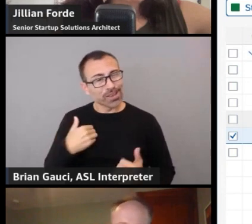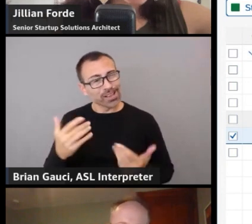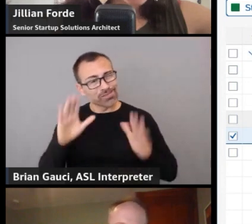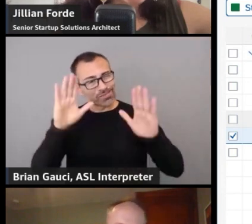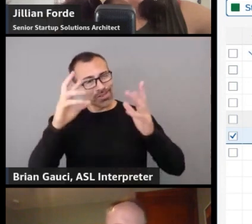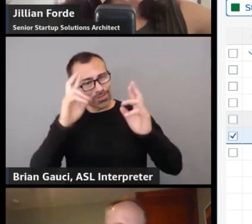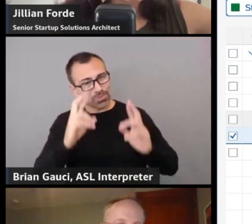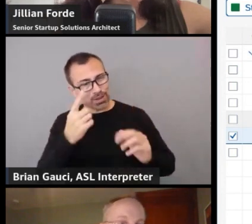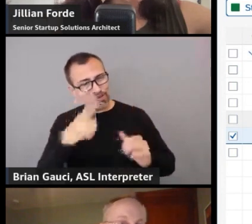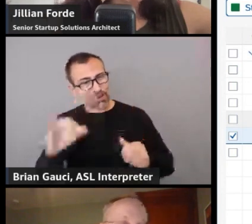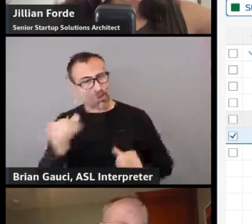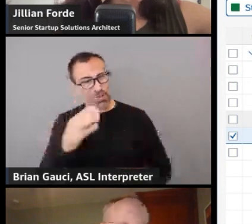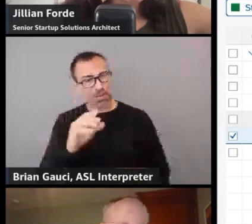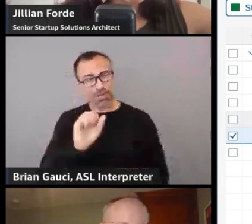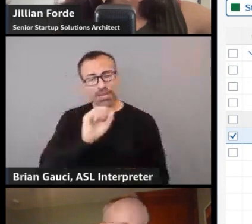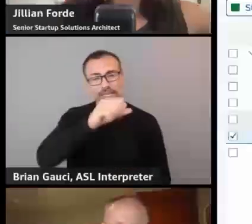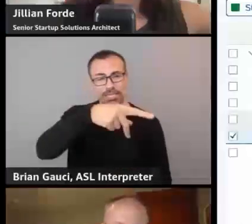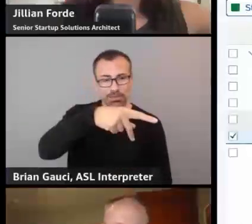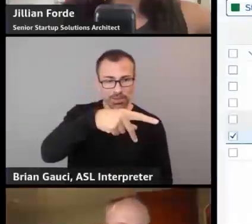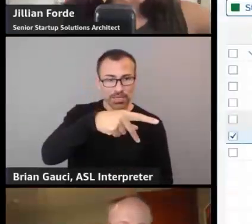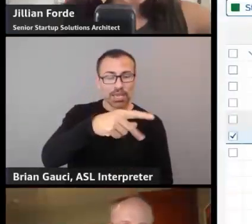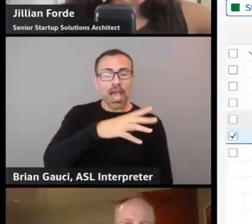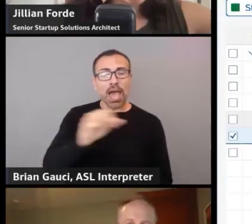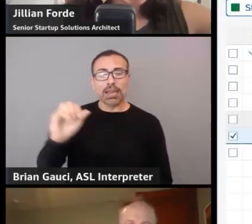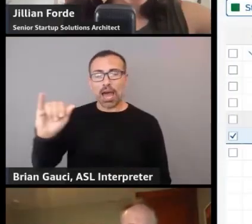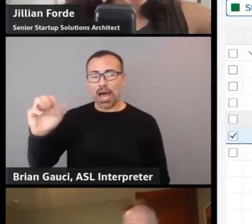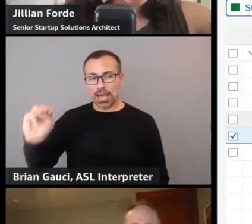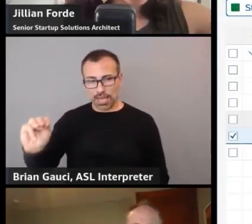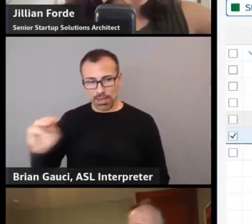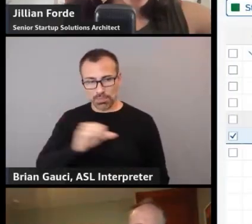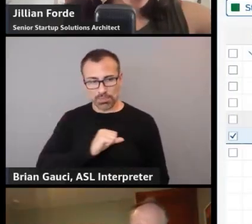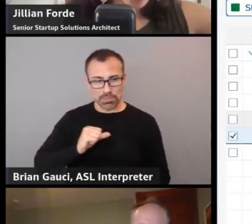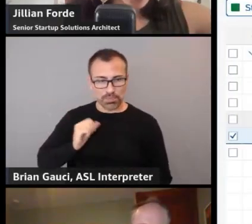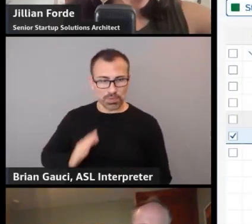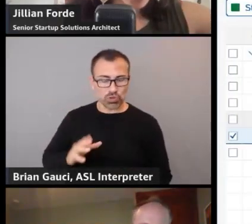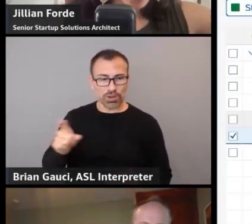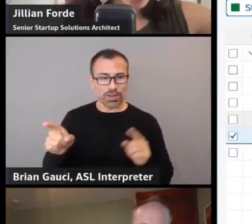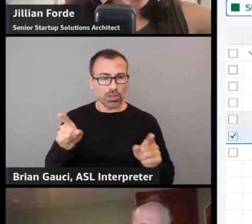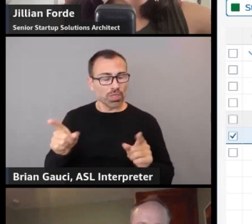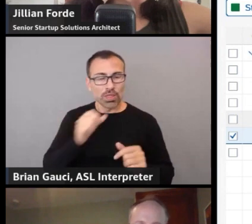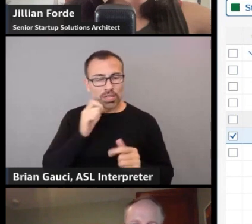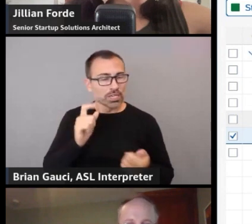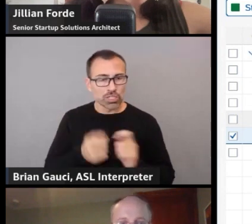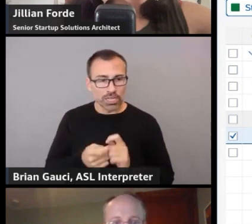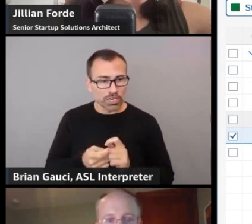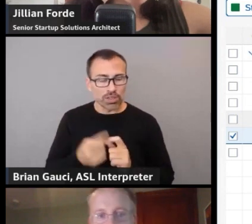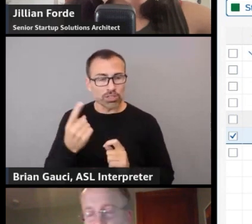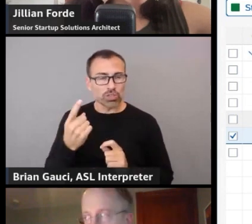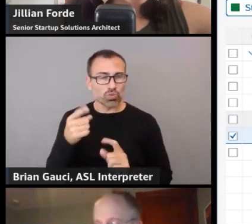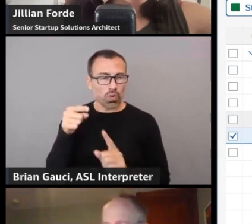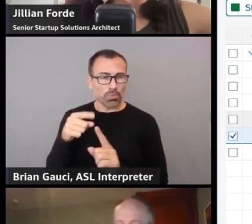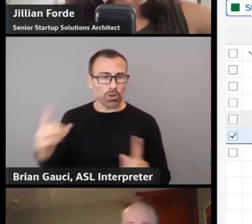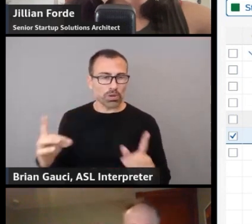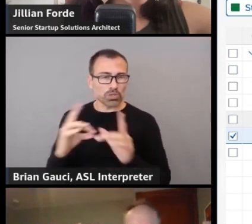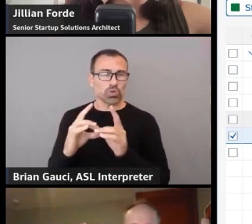security administrator and the job of an IAM administrator. We didn't change it. We have this one point joining between the two, but then